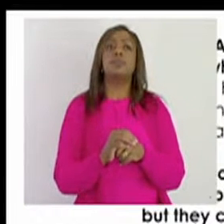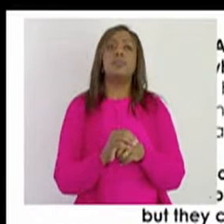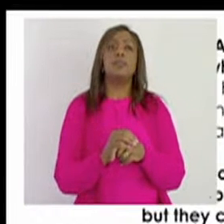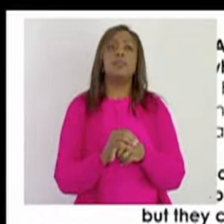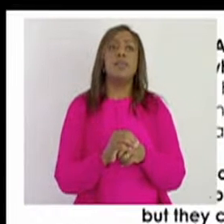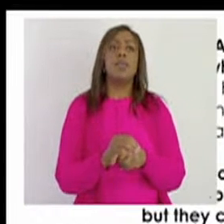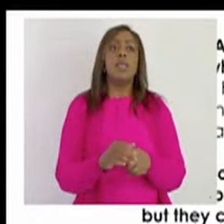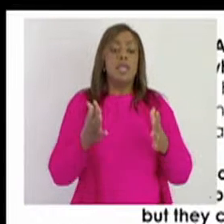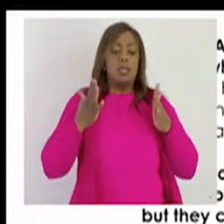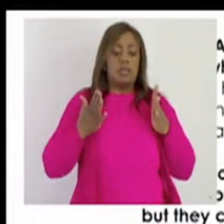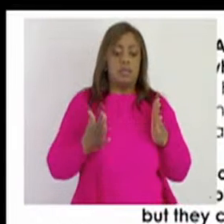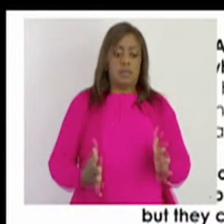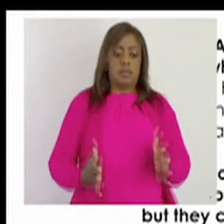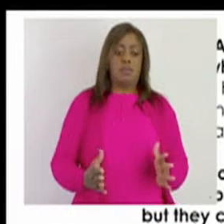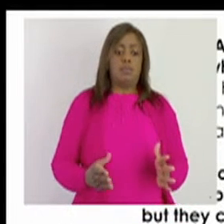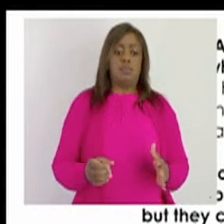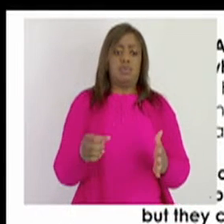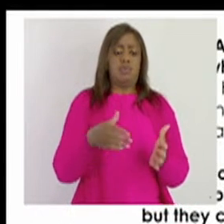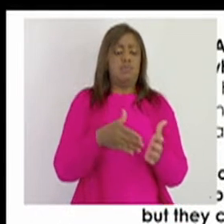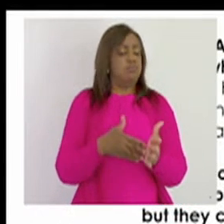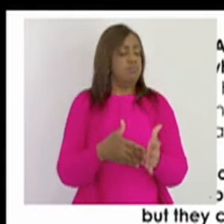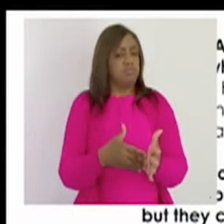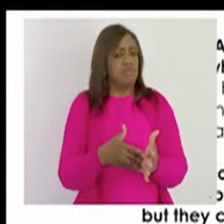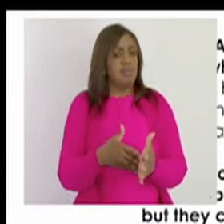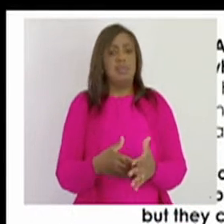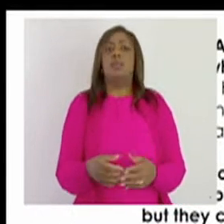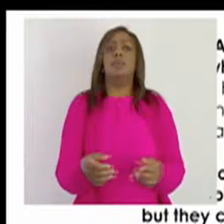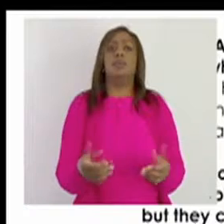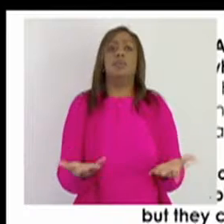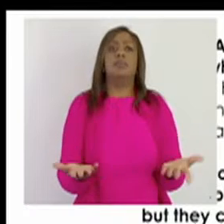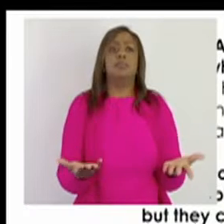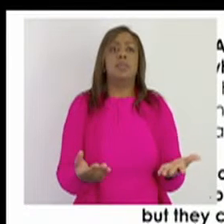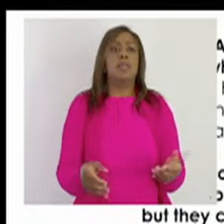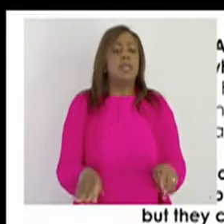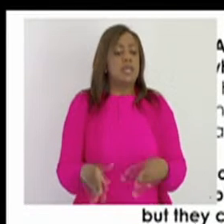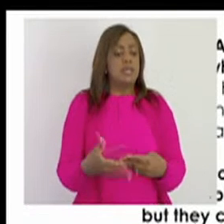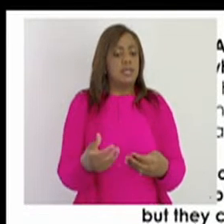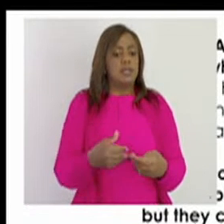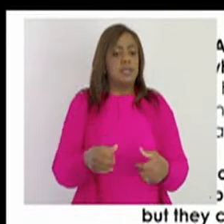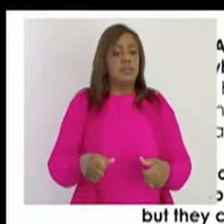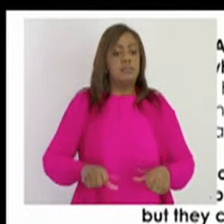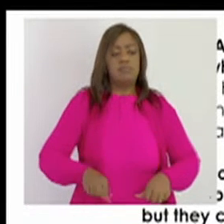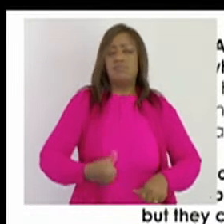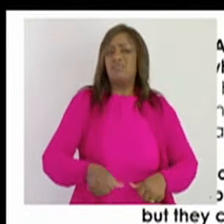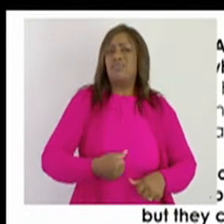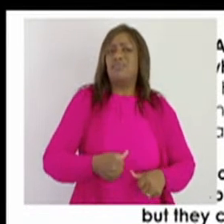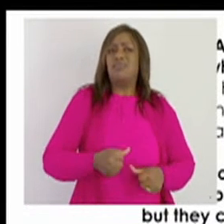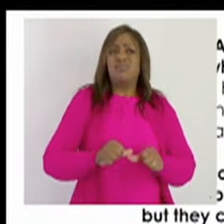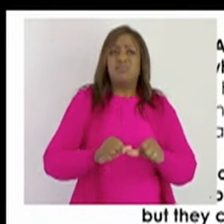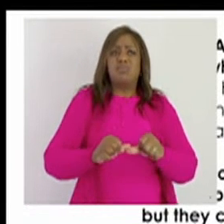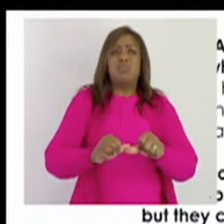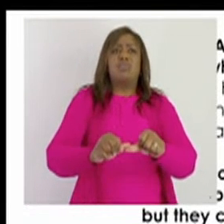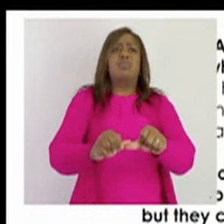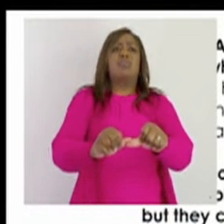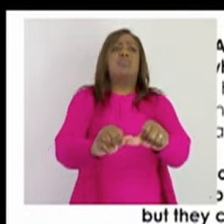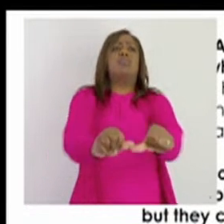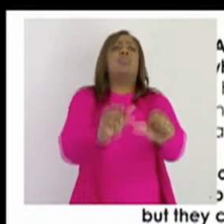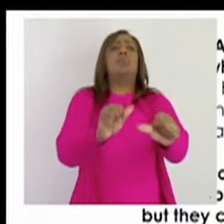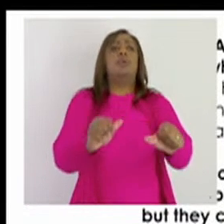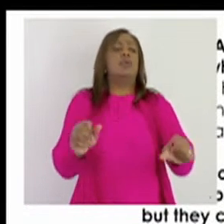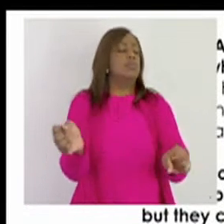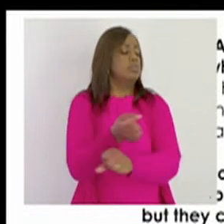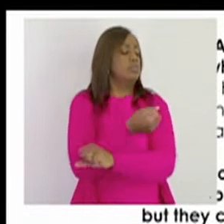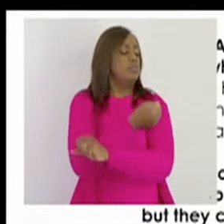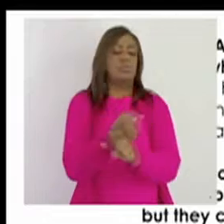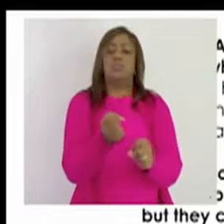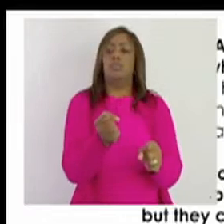the body's immunity becomes weaker and then weaker. When the immunity becomes weak, the body will no longer be able to fight